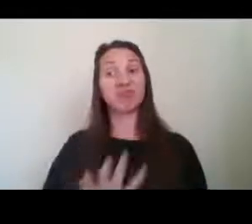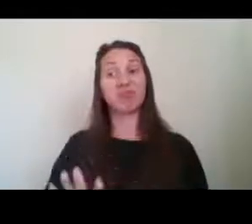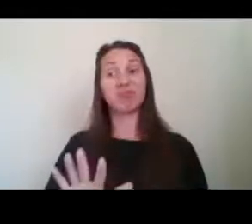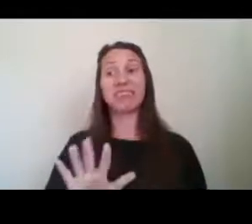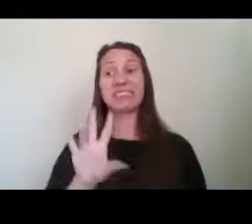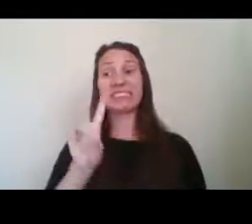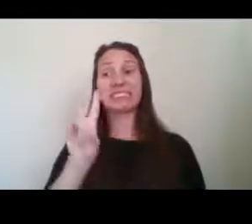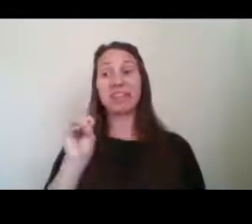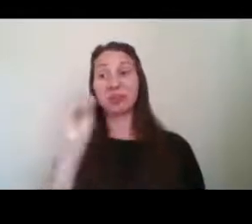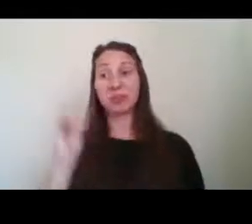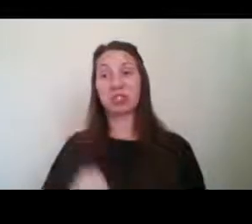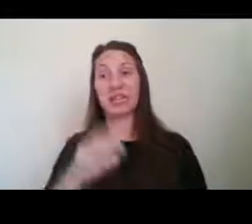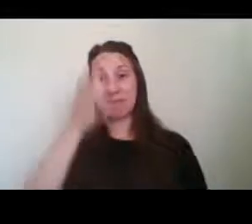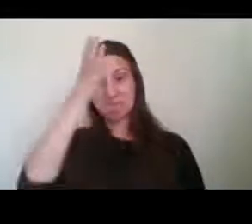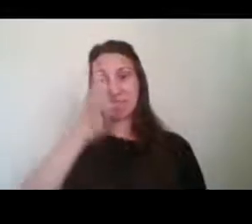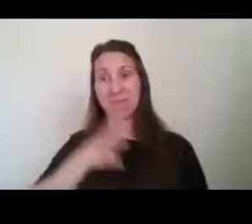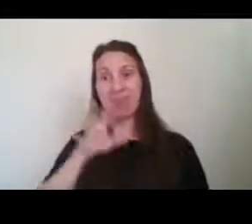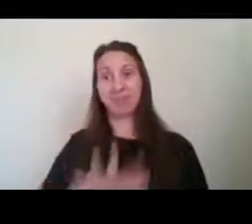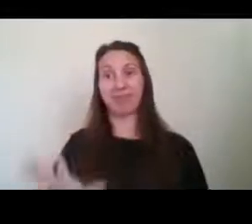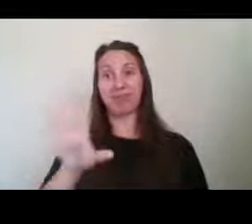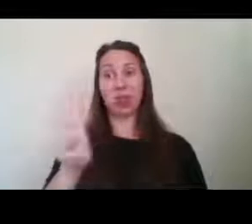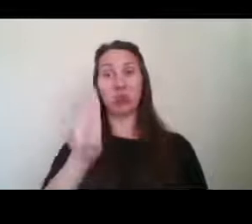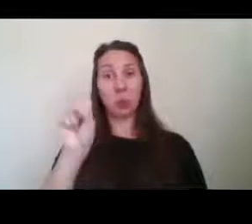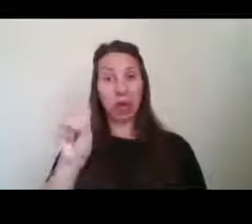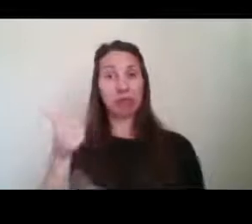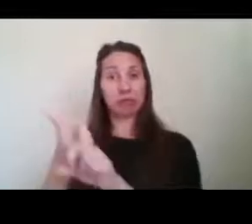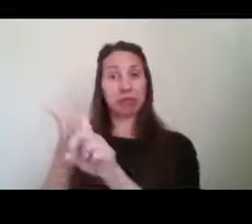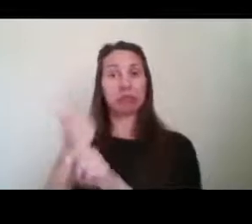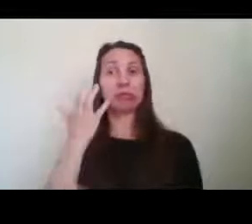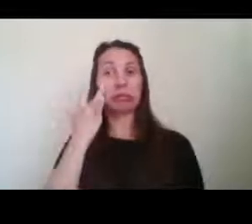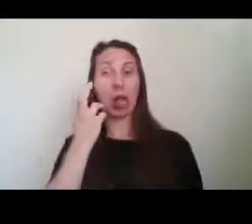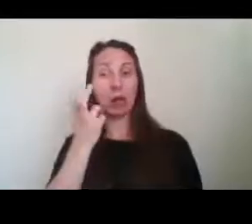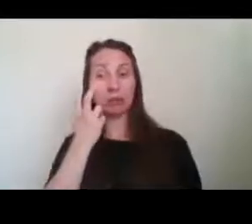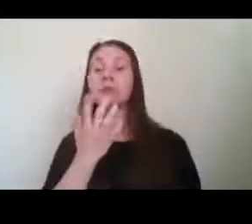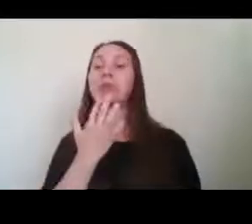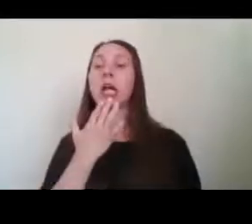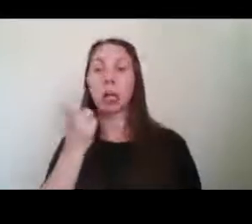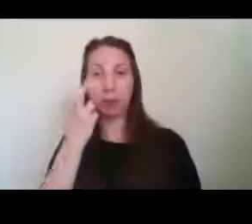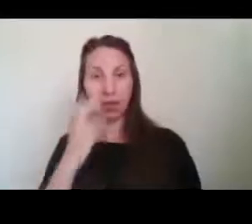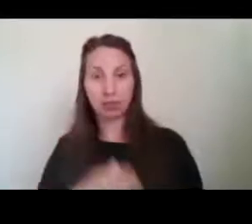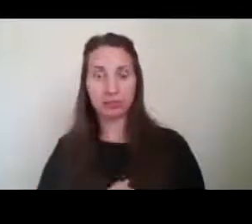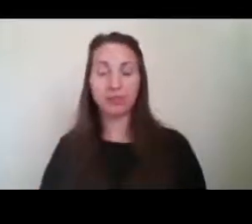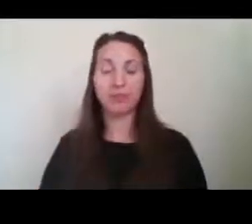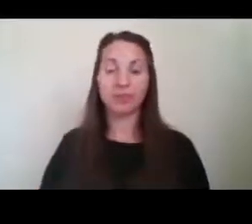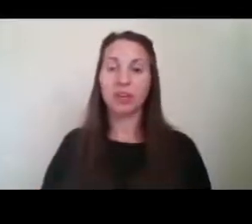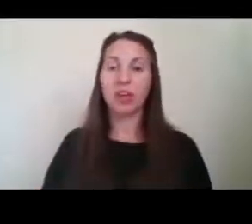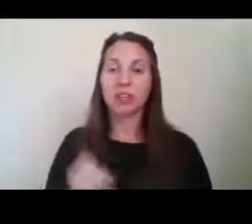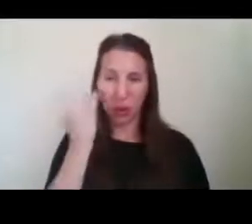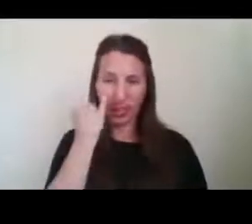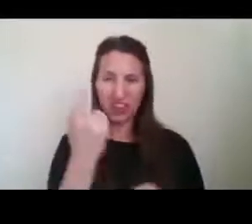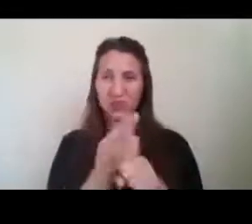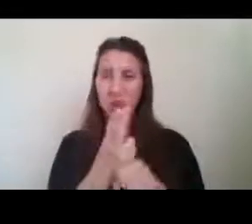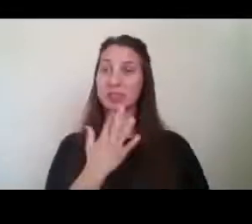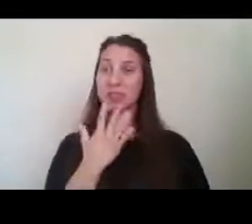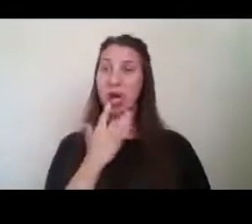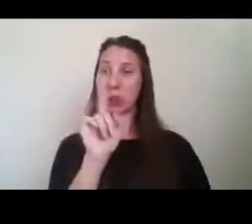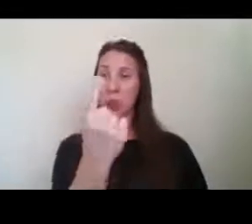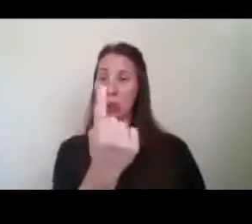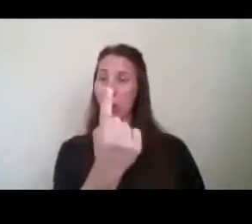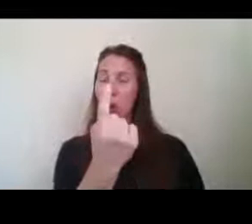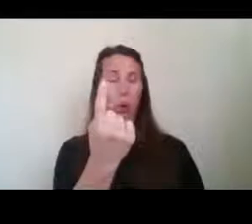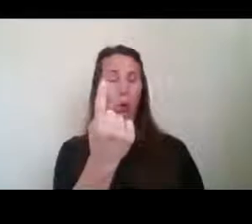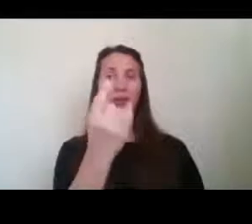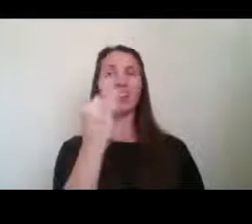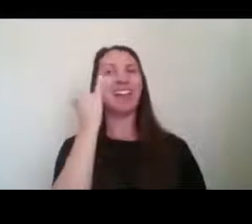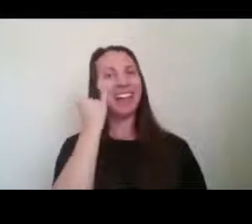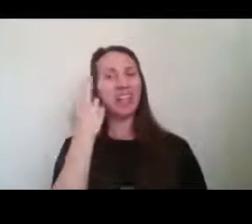colorblind. And when websites are created with information based on color, that can be lost if a user is viewing it with a high contrast